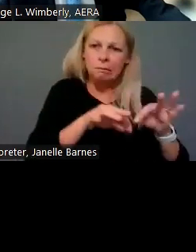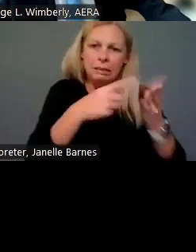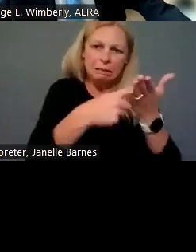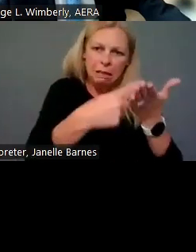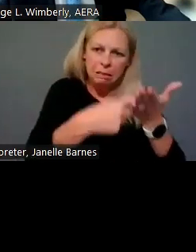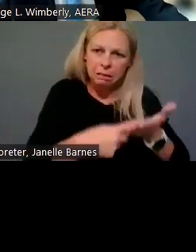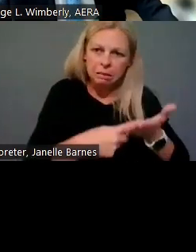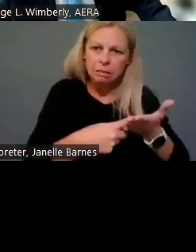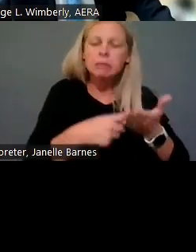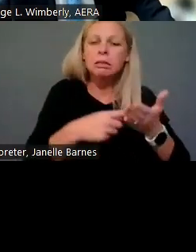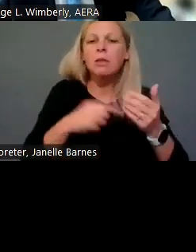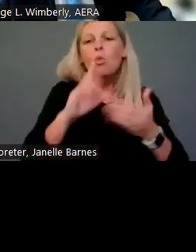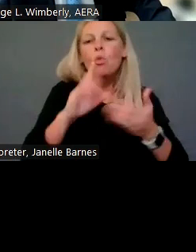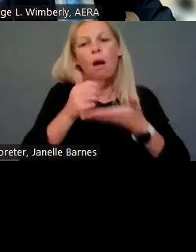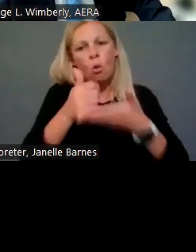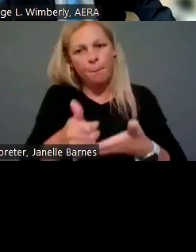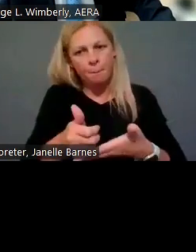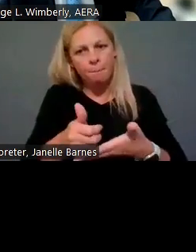helpful.